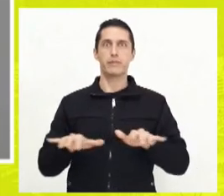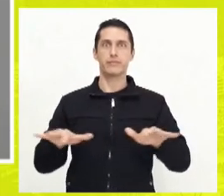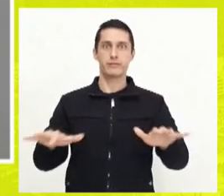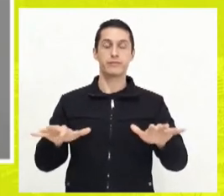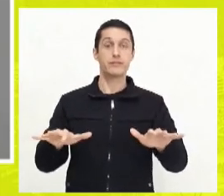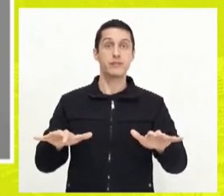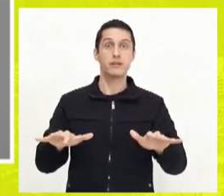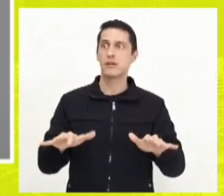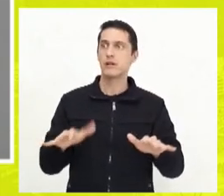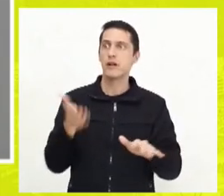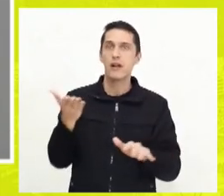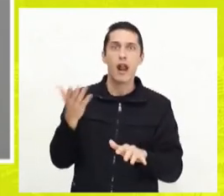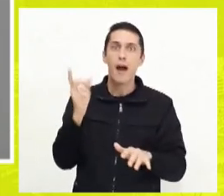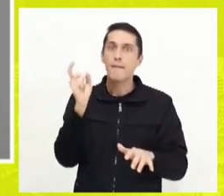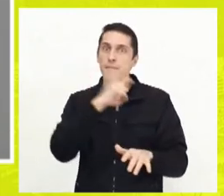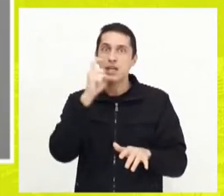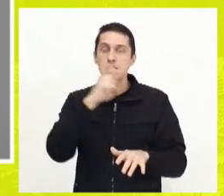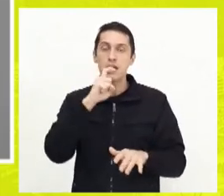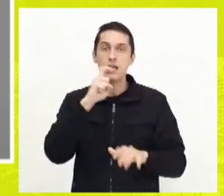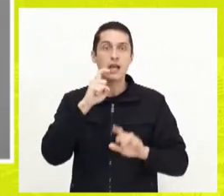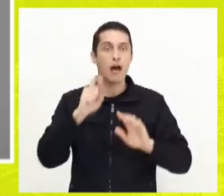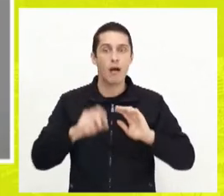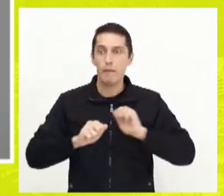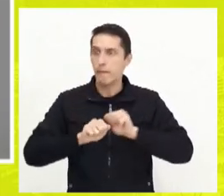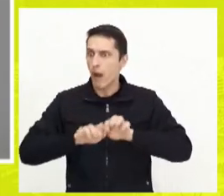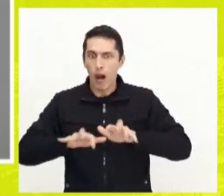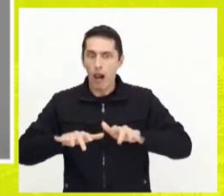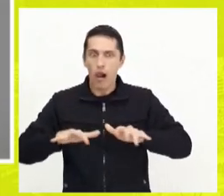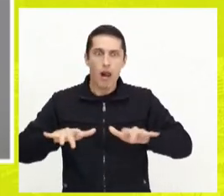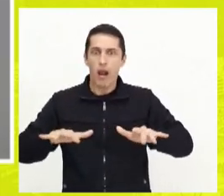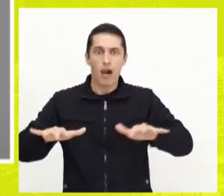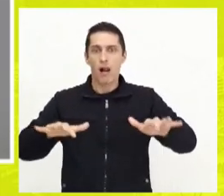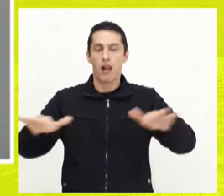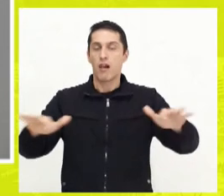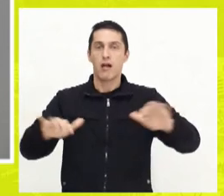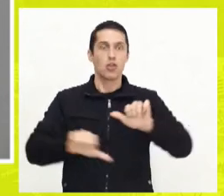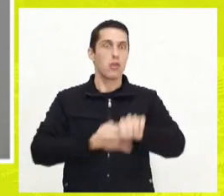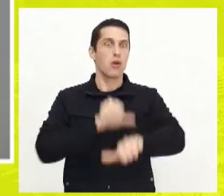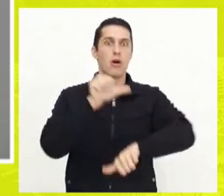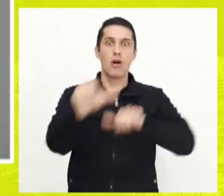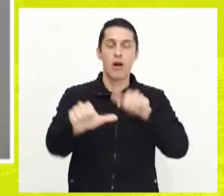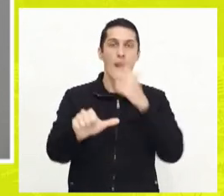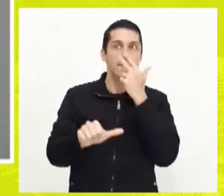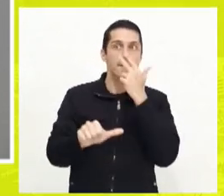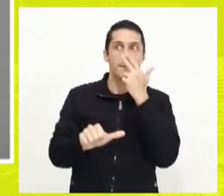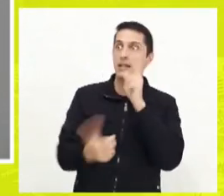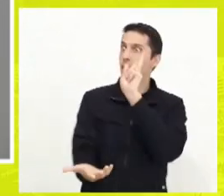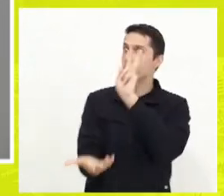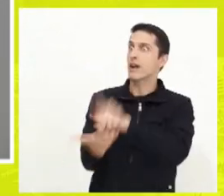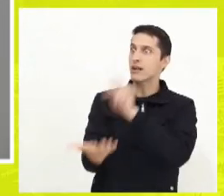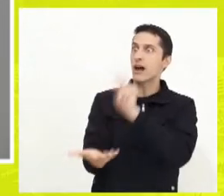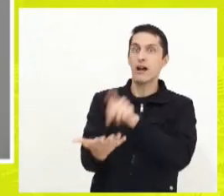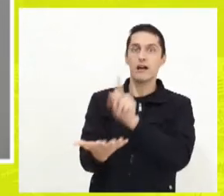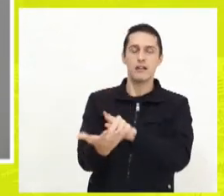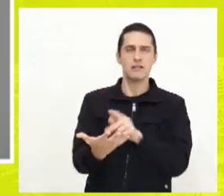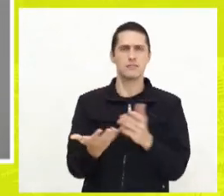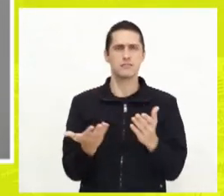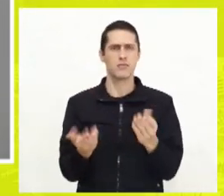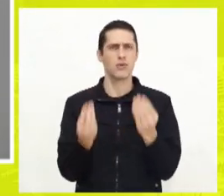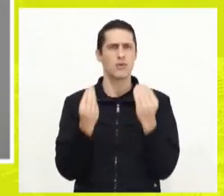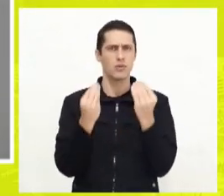they they go from a lie to a parallel reality so it's impossible to just talk about